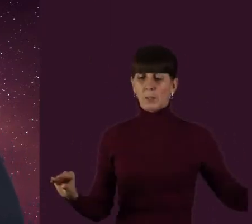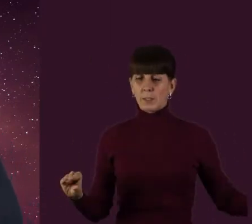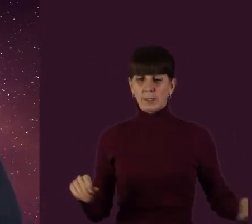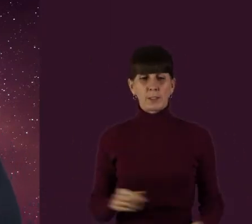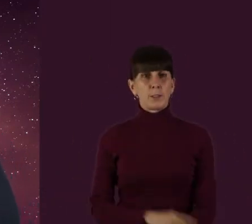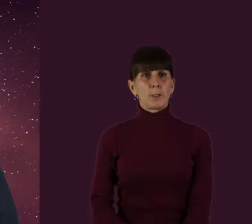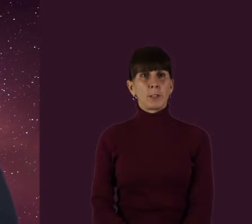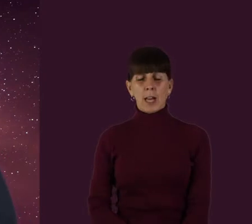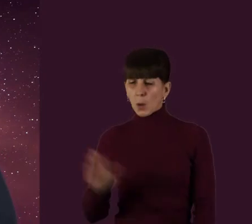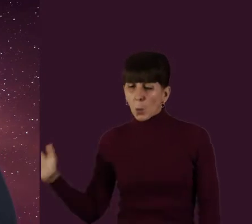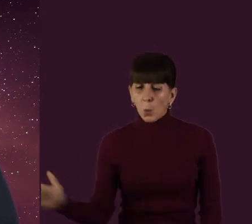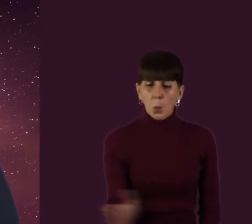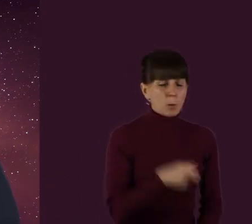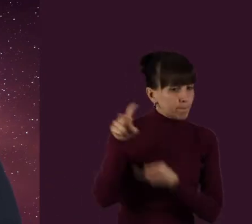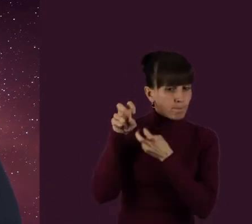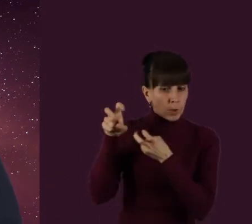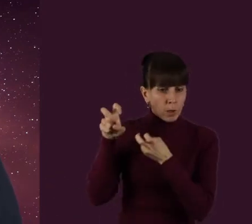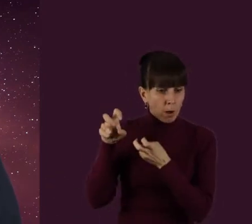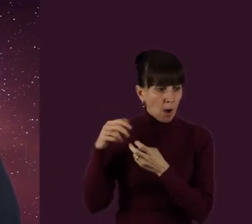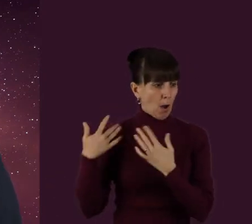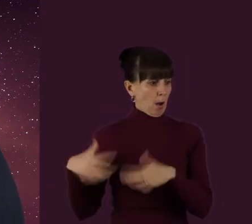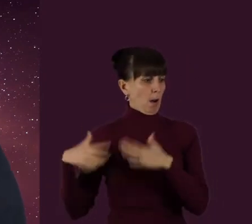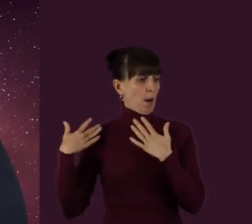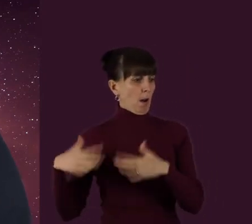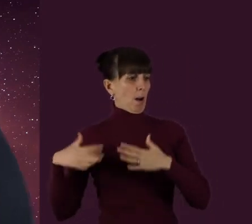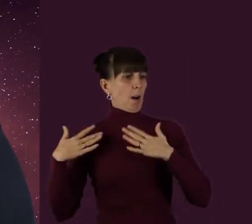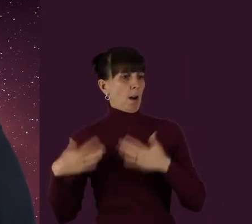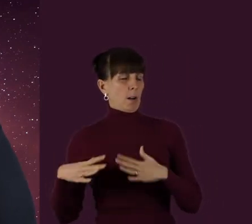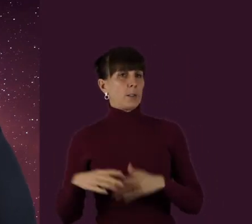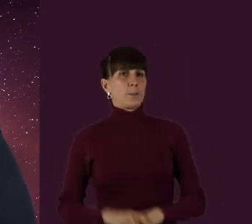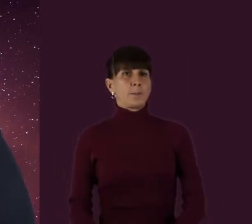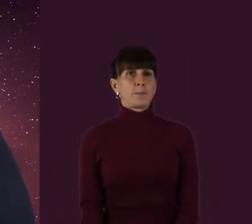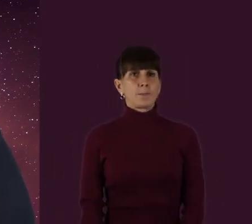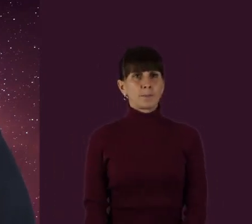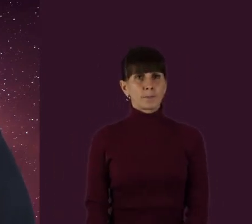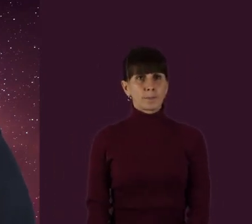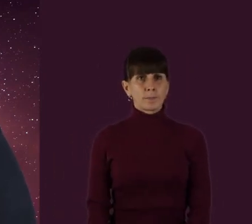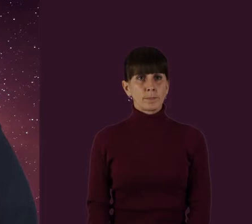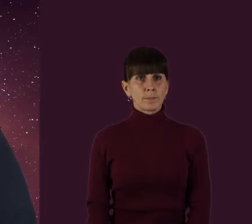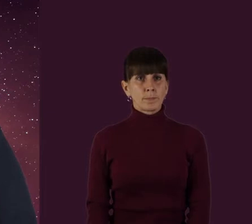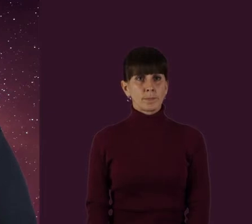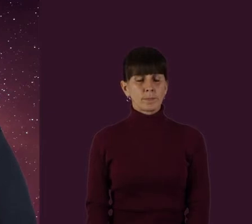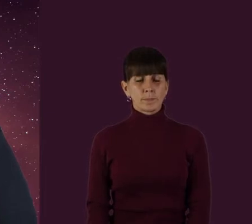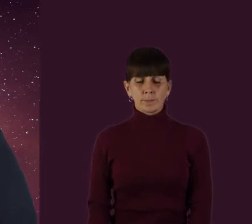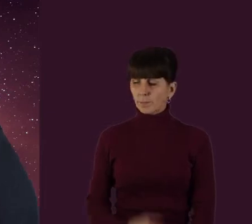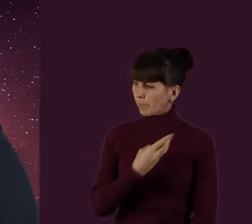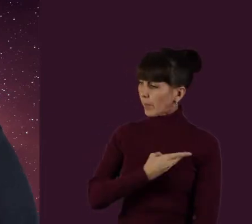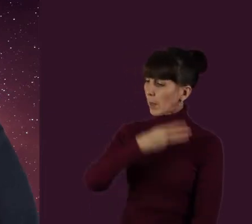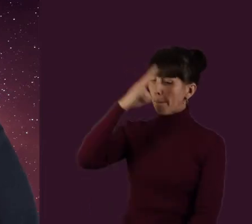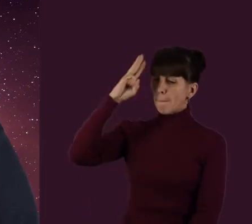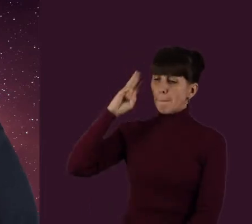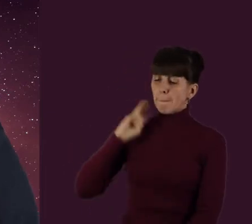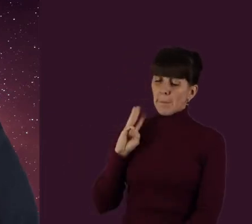child. And all who heard it were amazed at what the shepherds said to them. But Mary treasured